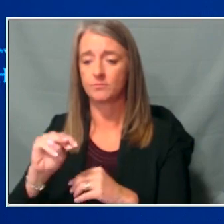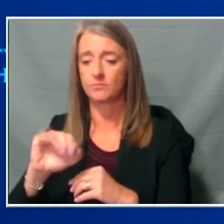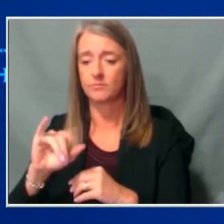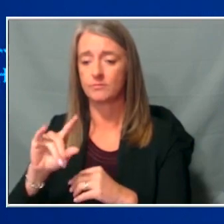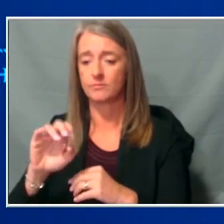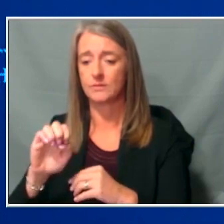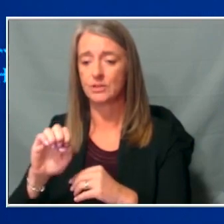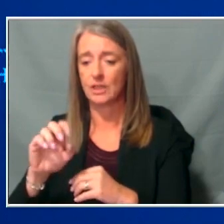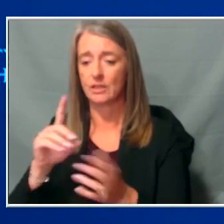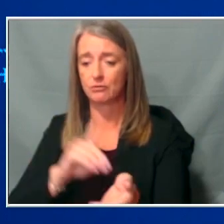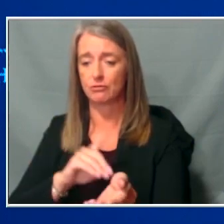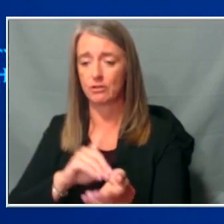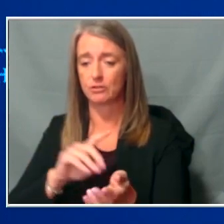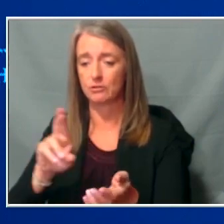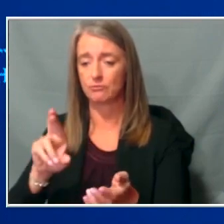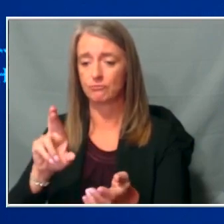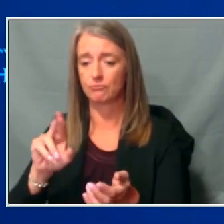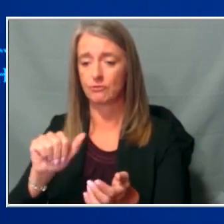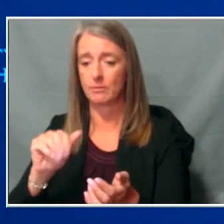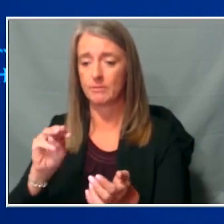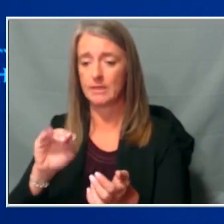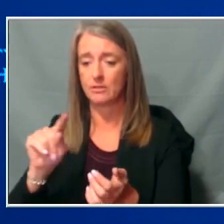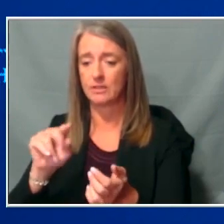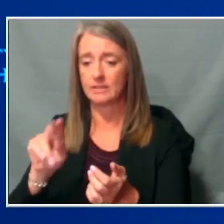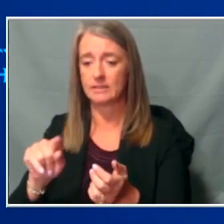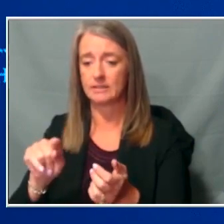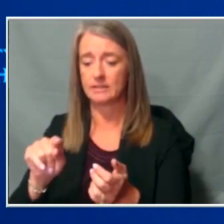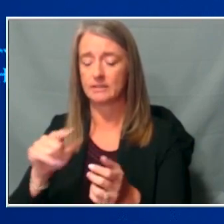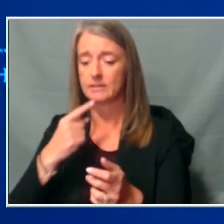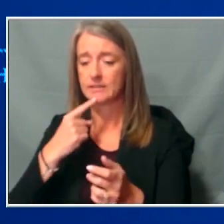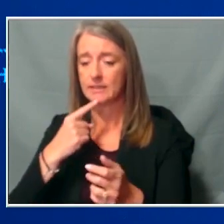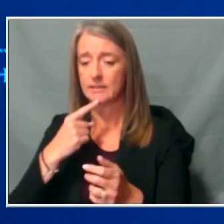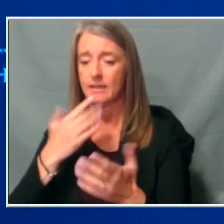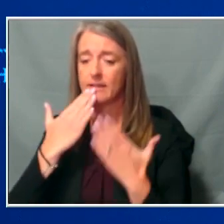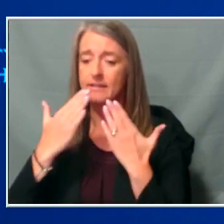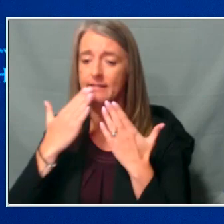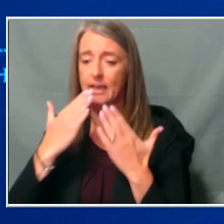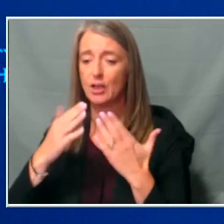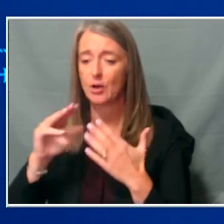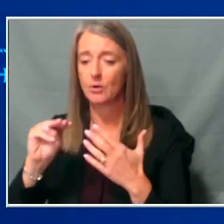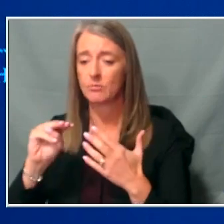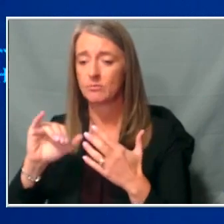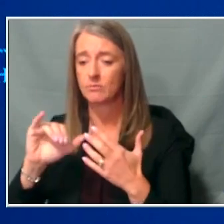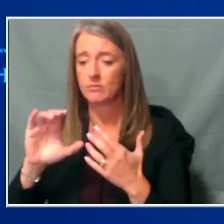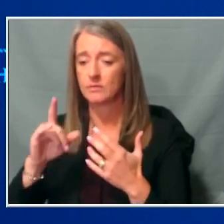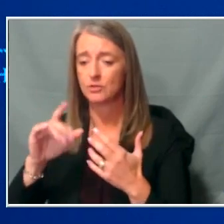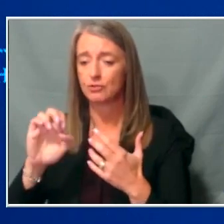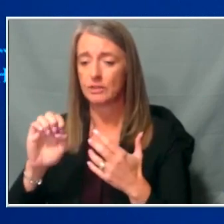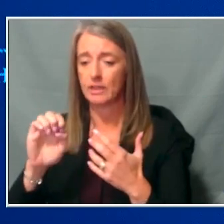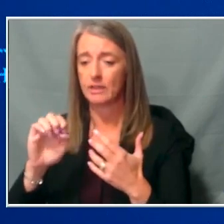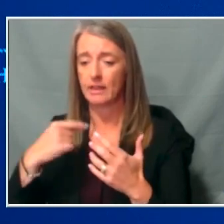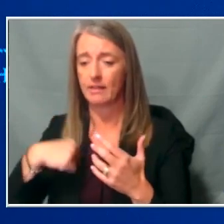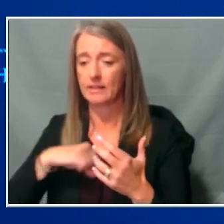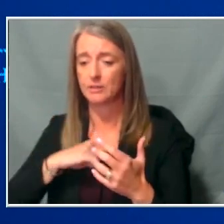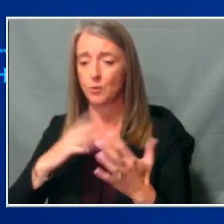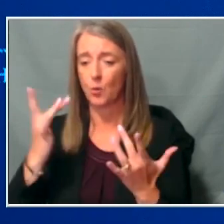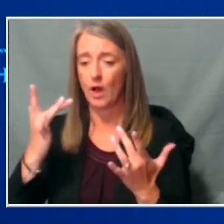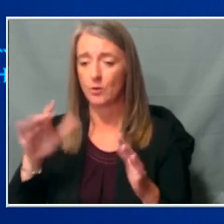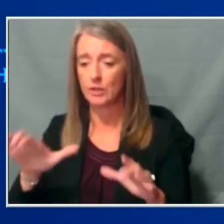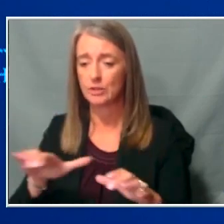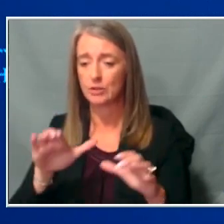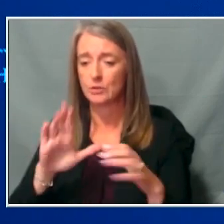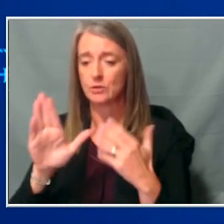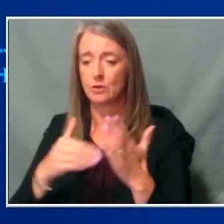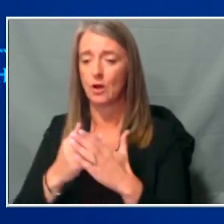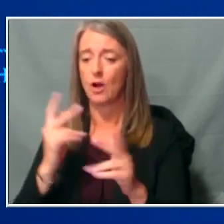said in so many fashions. So first of all, thank you, Michelle. This is why we do it, and it is all people